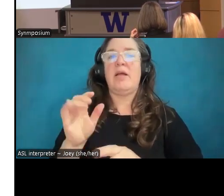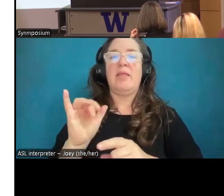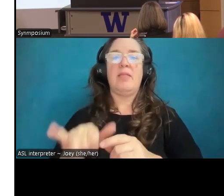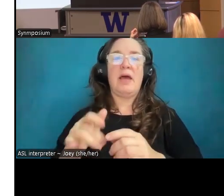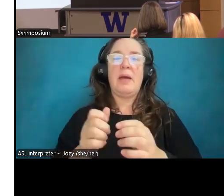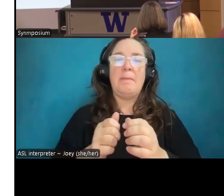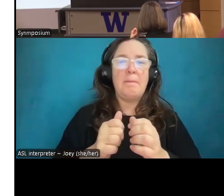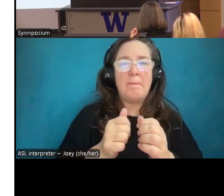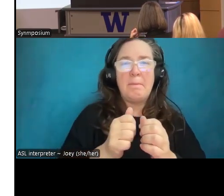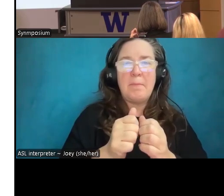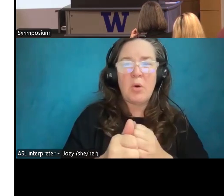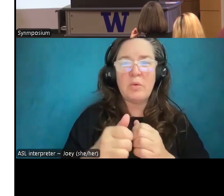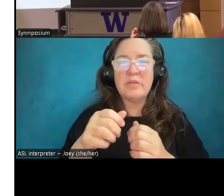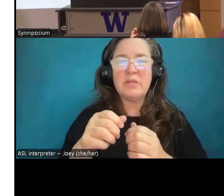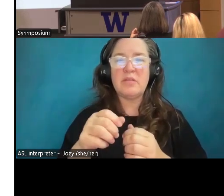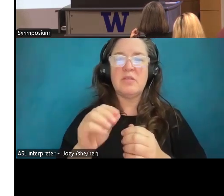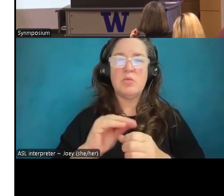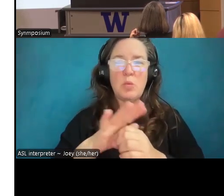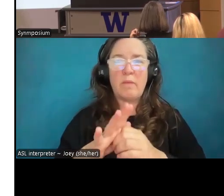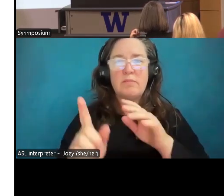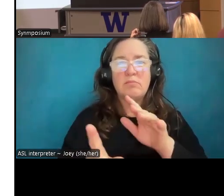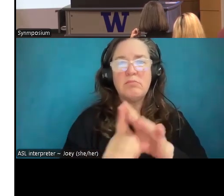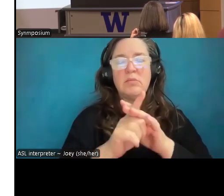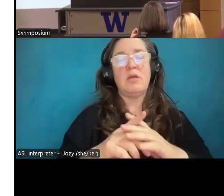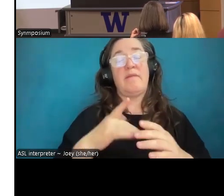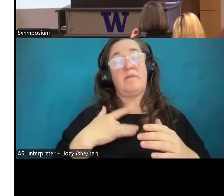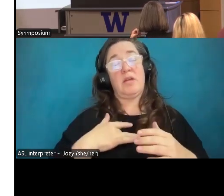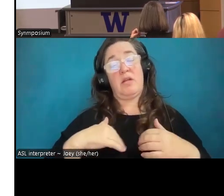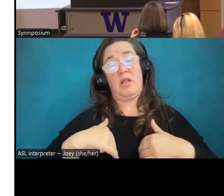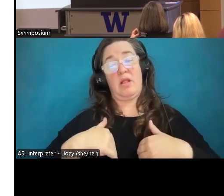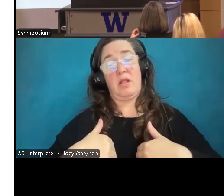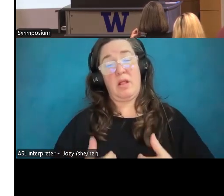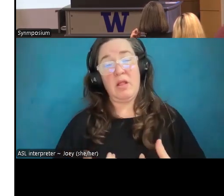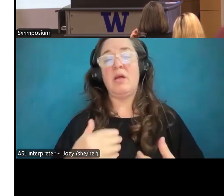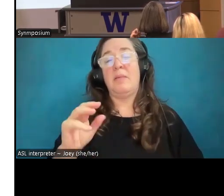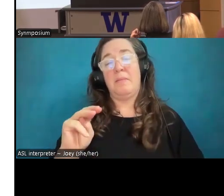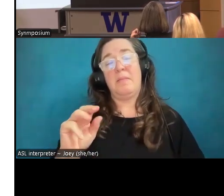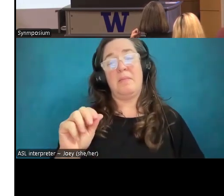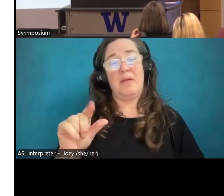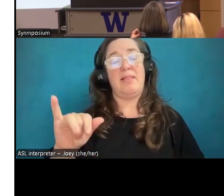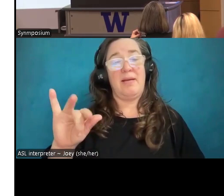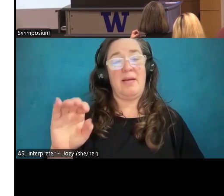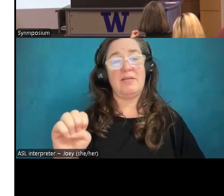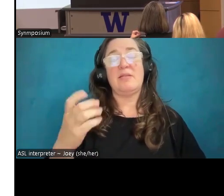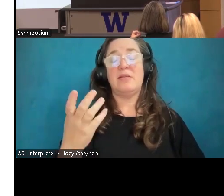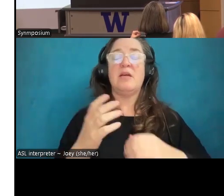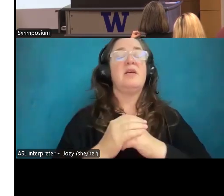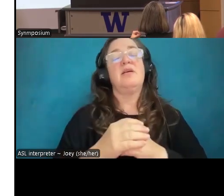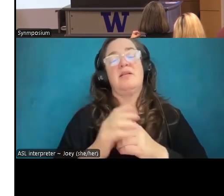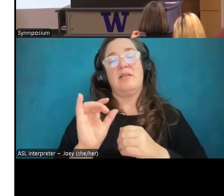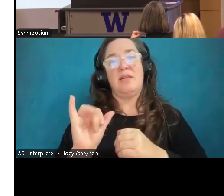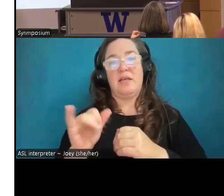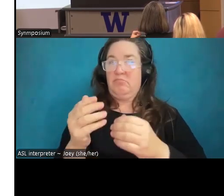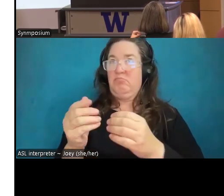wax and wane. Both of these phenotypes existed long before long COVID, and they have